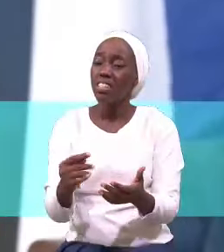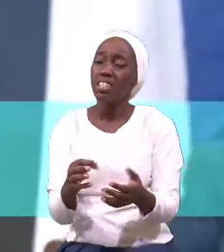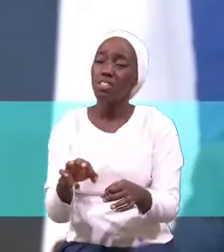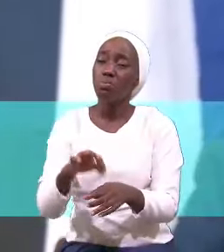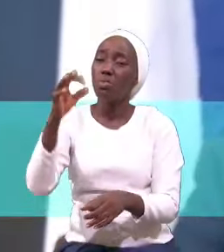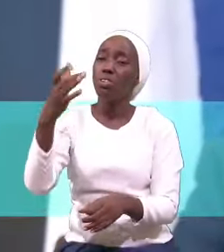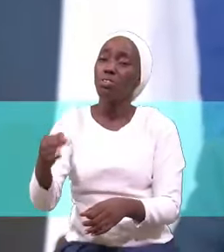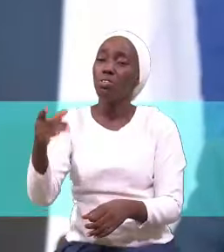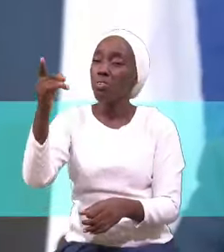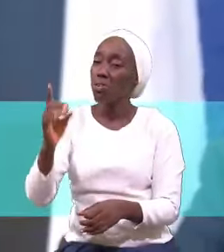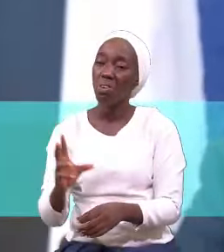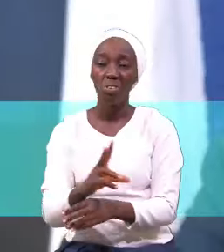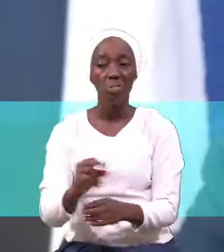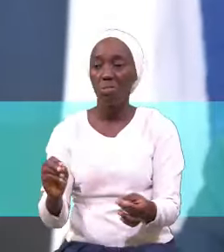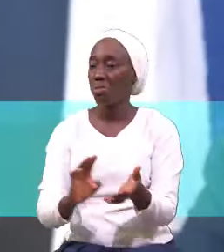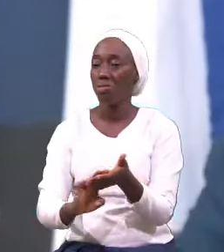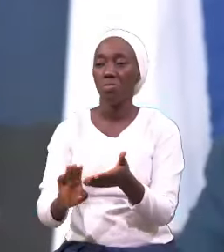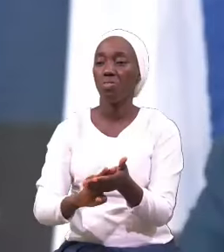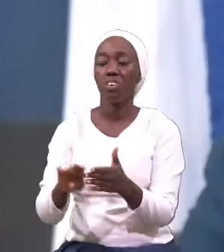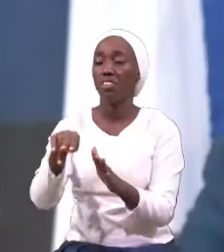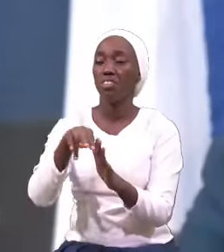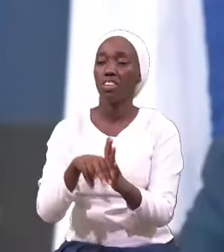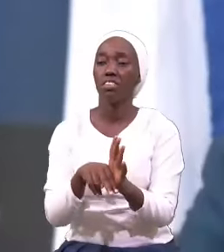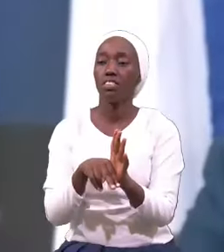no forgiveness.